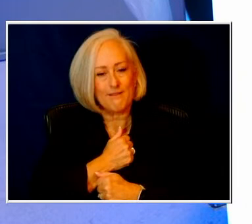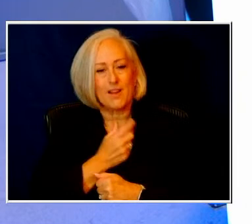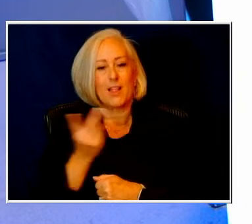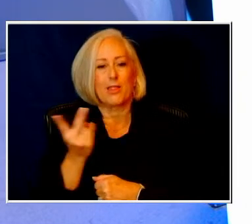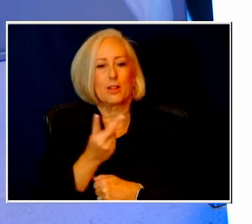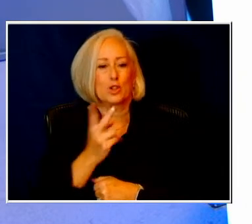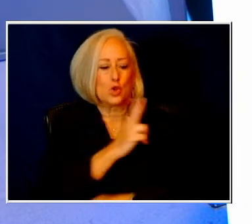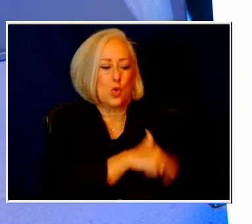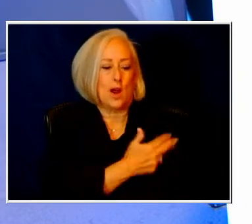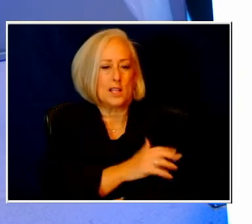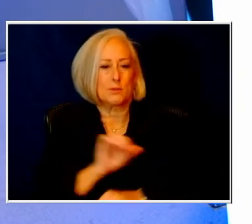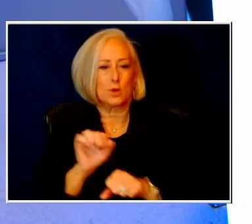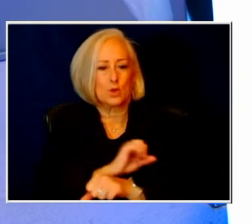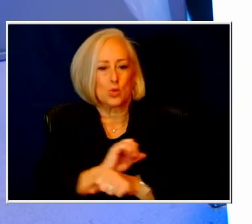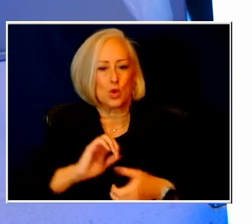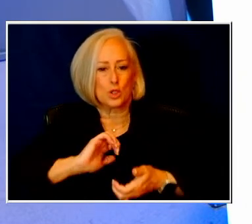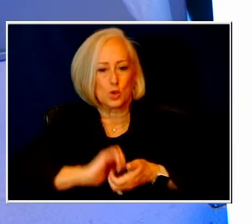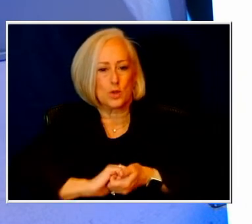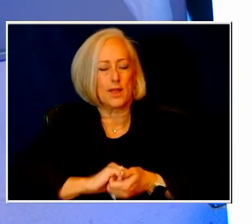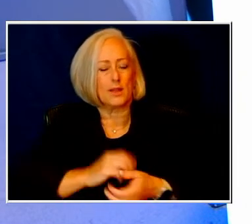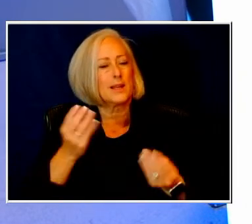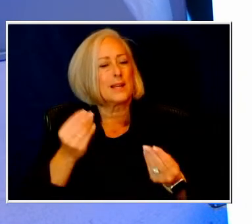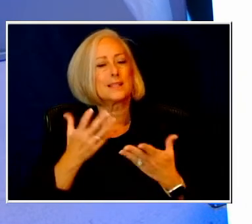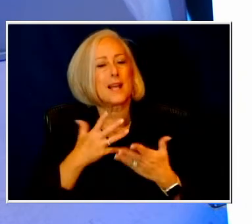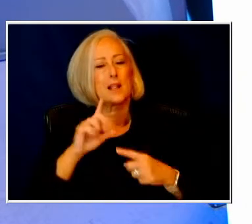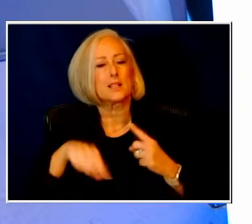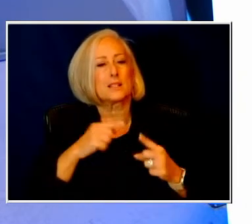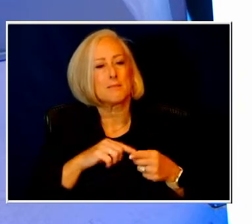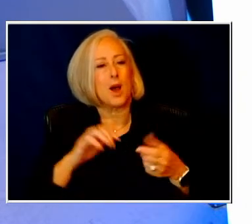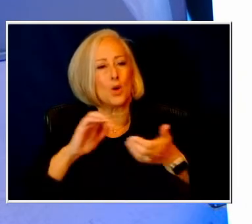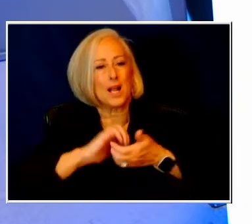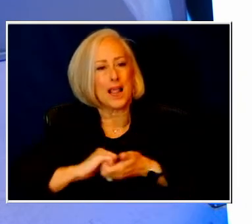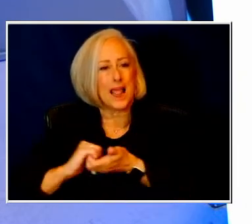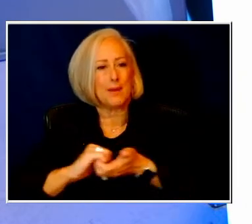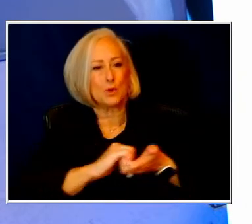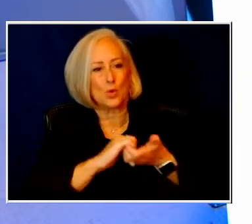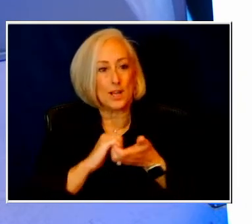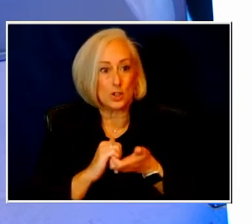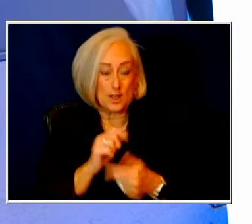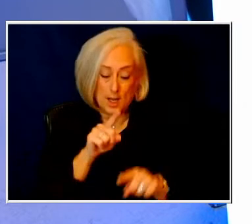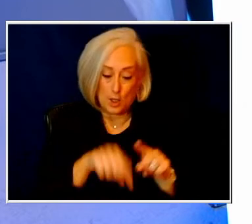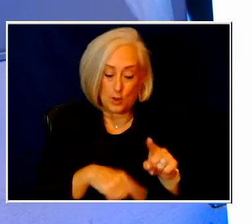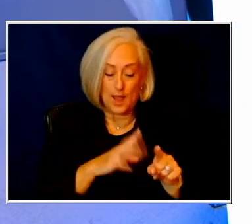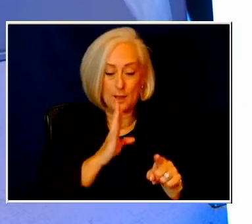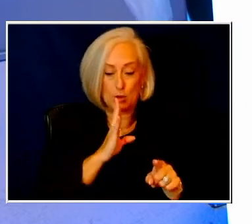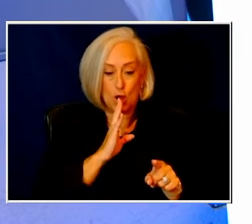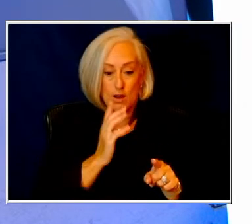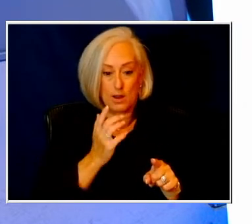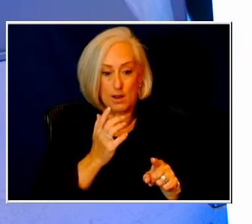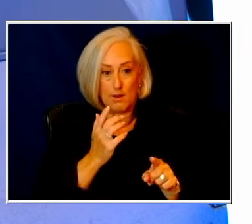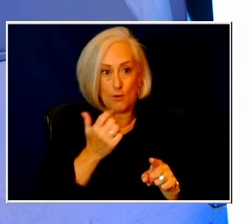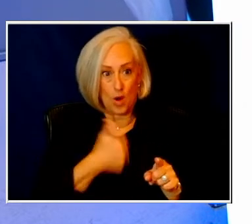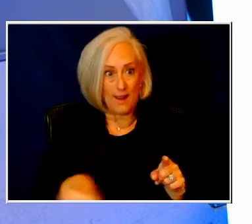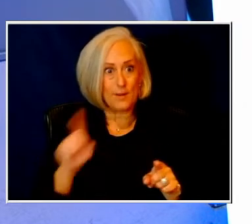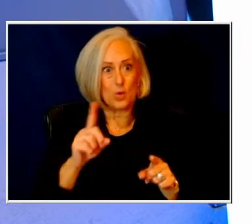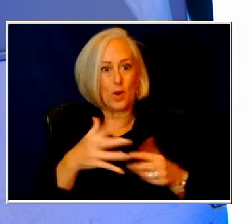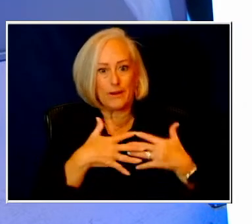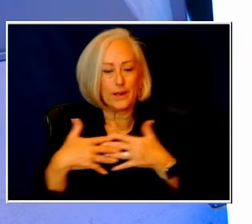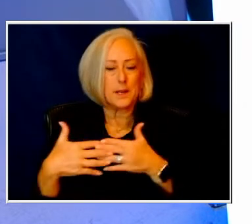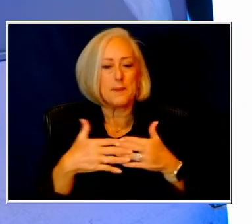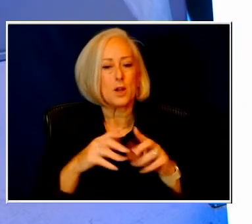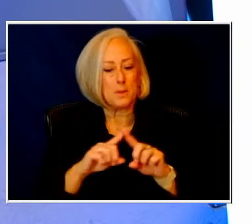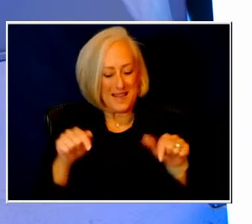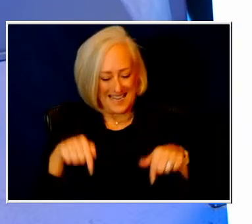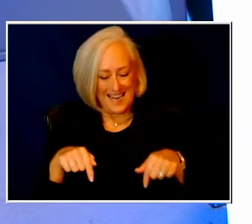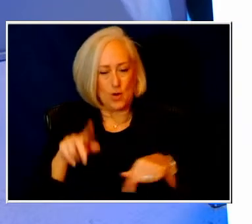What is the story about the collaboration that goes on among hospitals? I mean, I know you can't speak for everywhere in the country, but certainly here in the Kansas City area, and us just being so